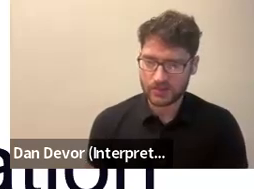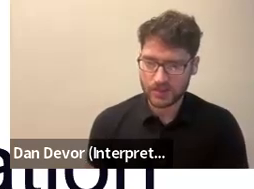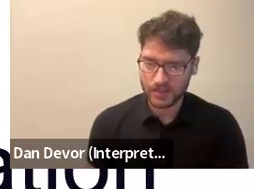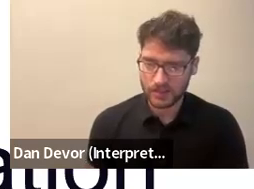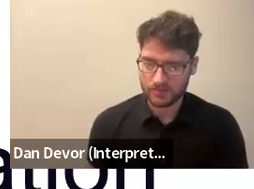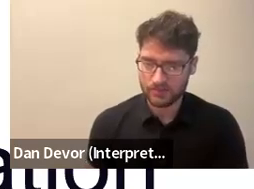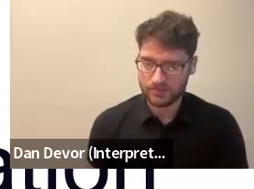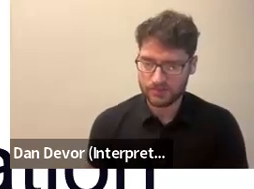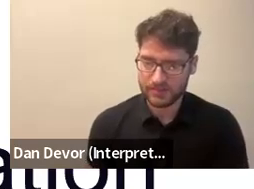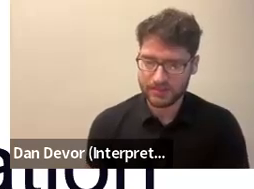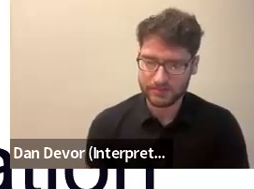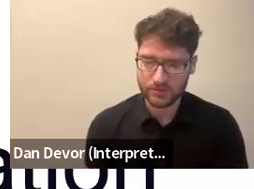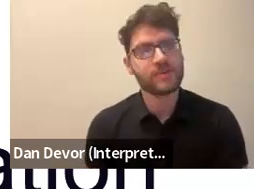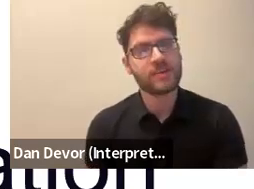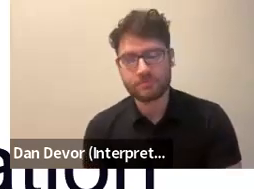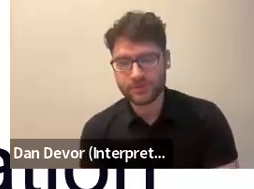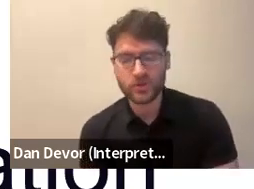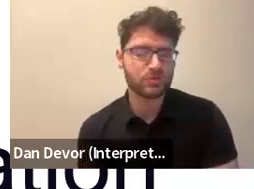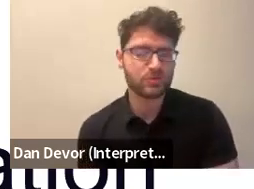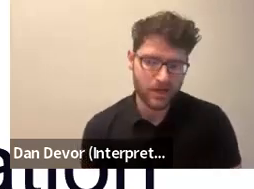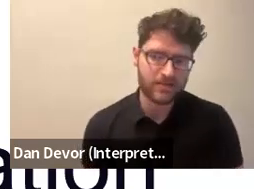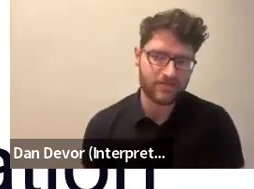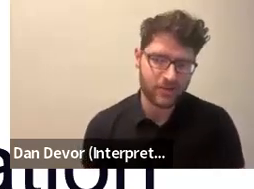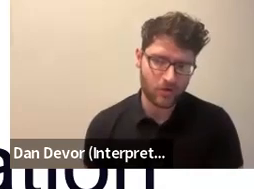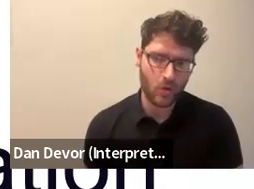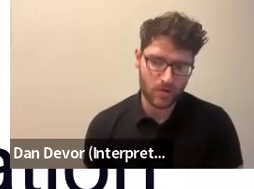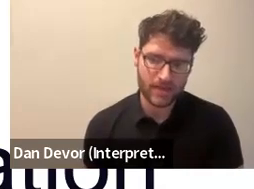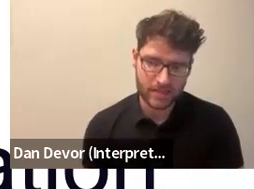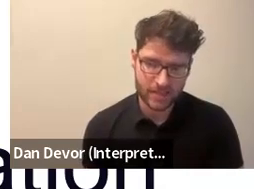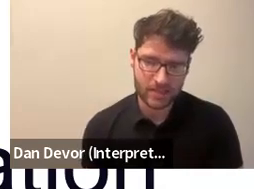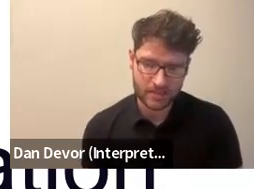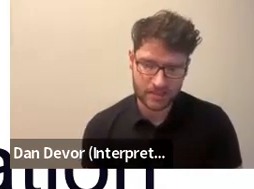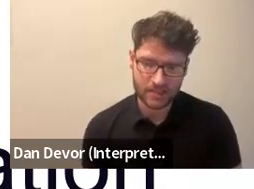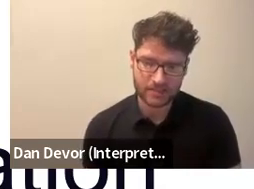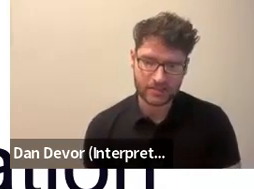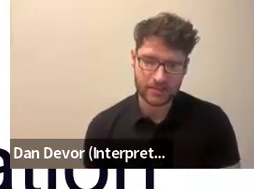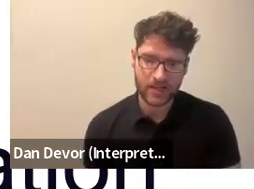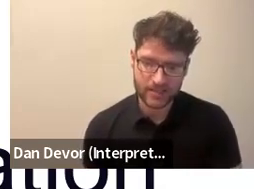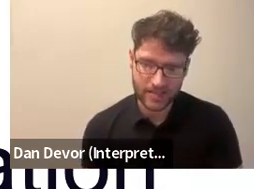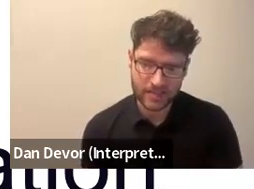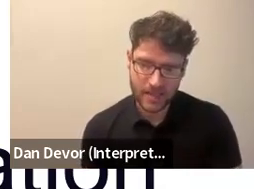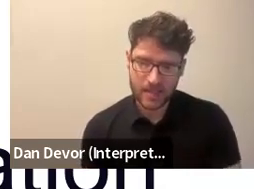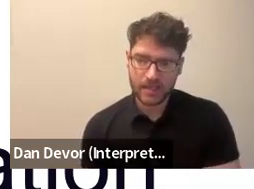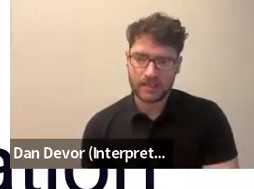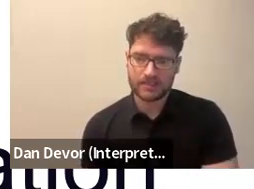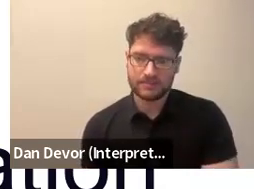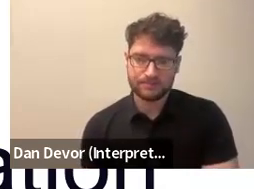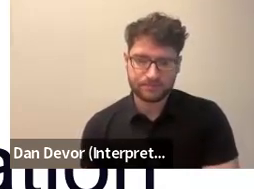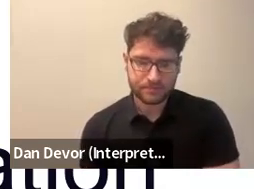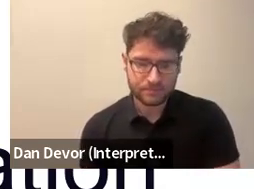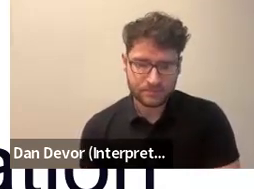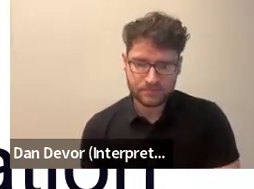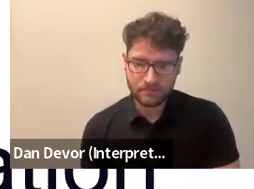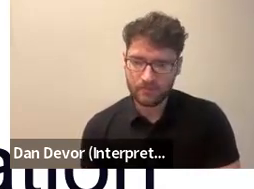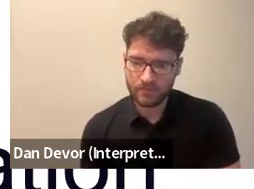he was the sort of a huge proponent and inventor of the oral method in the United States,